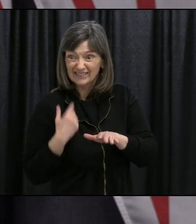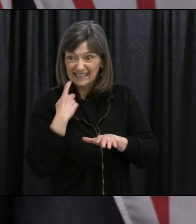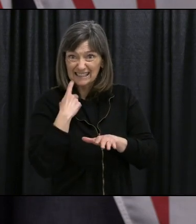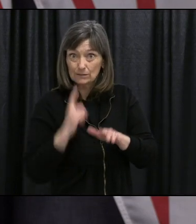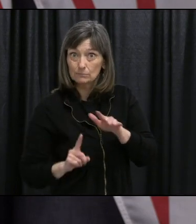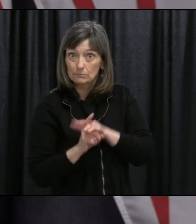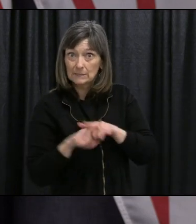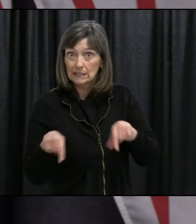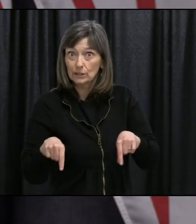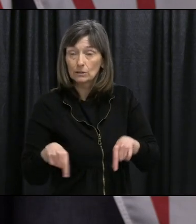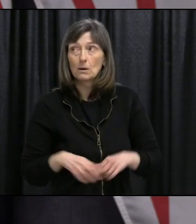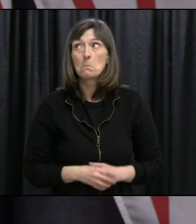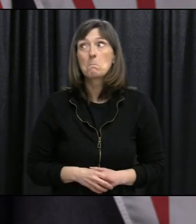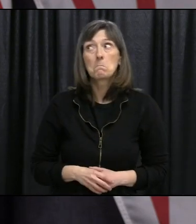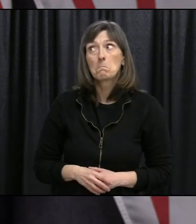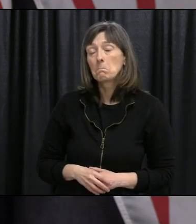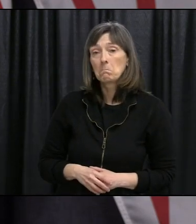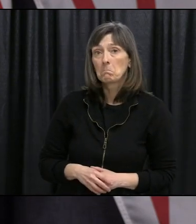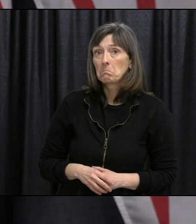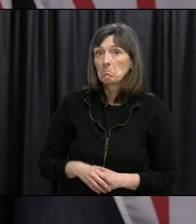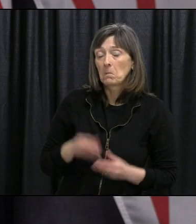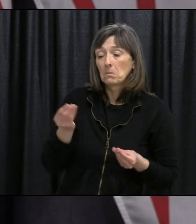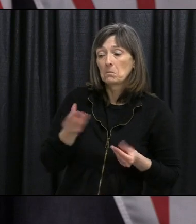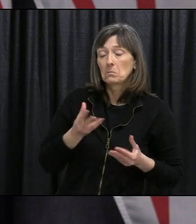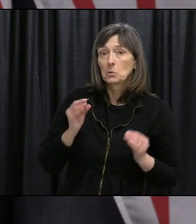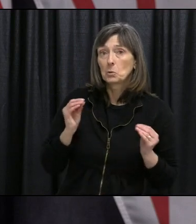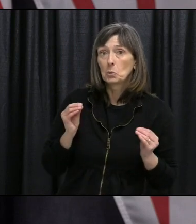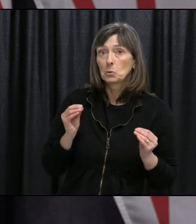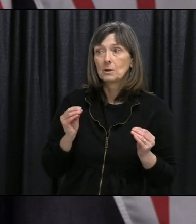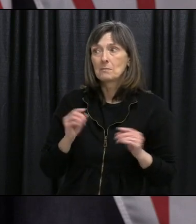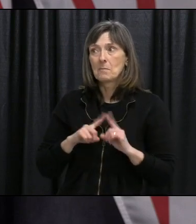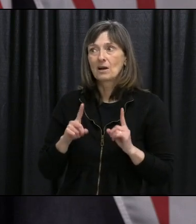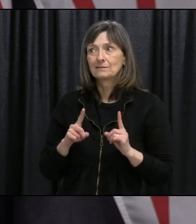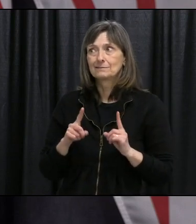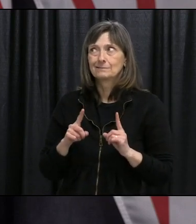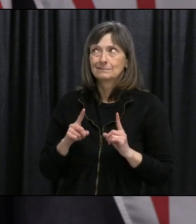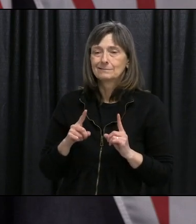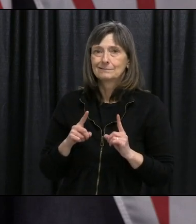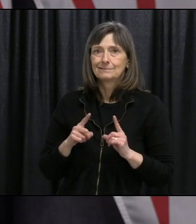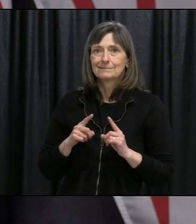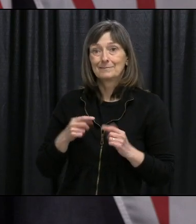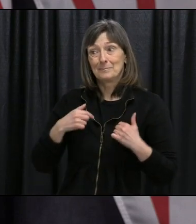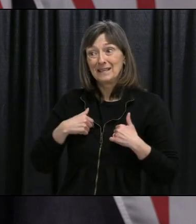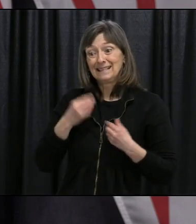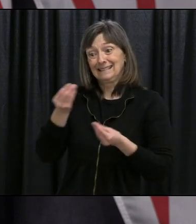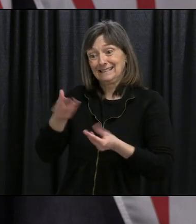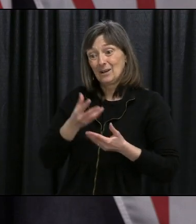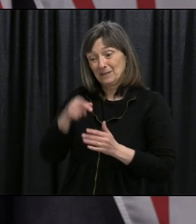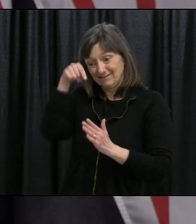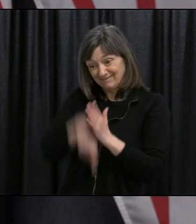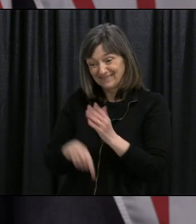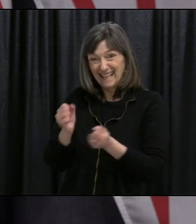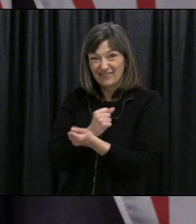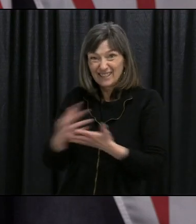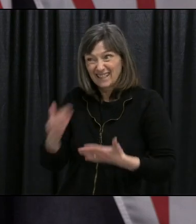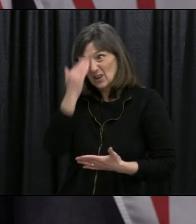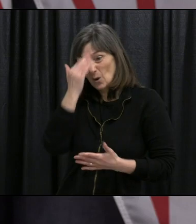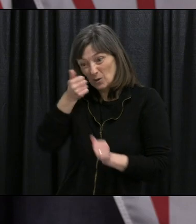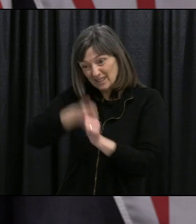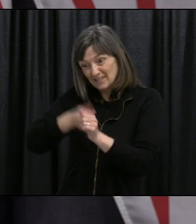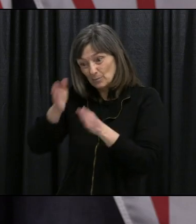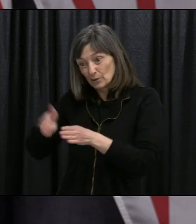I'm not aware of any, but of course, I wouldn't be aware of every person that's getting tested or what their symptoms might be.